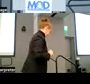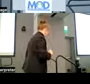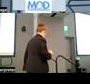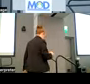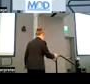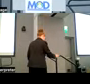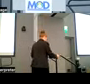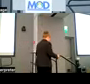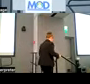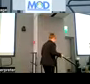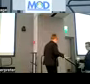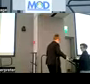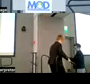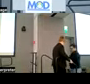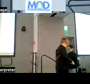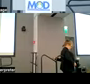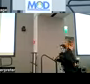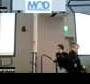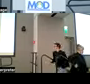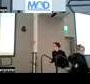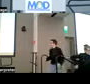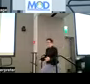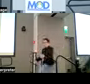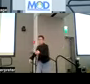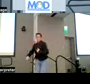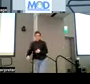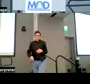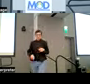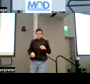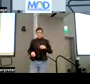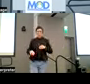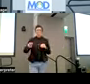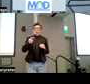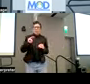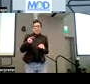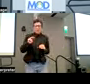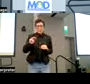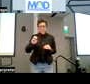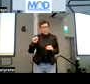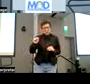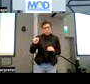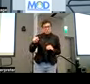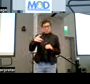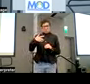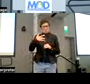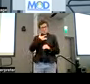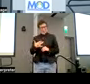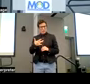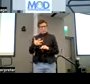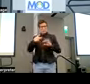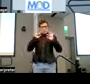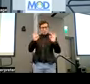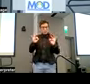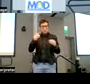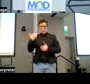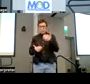on the second on the roadmap, Massachusetts has a track record of digital accessibility, advocacy, and success. You know, I'm going to stop here